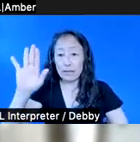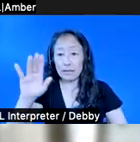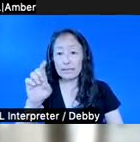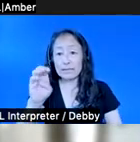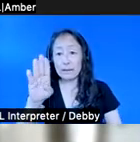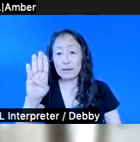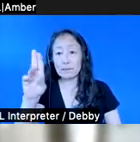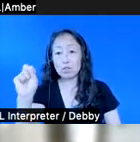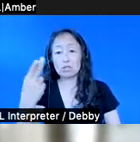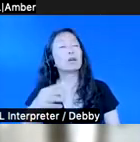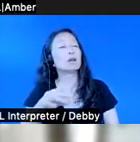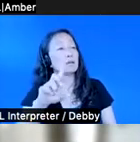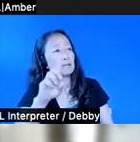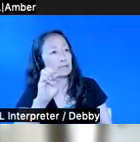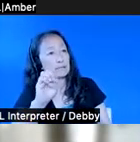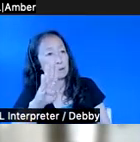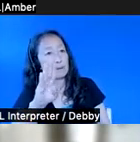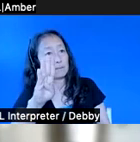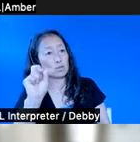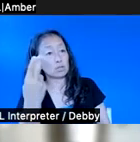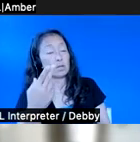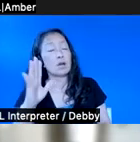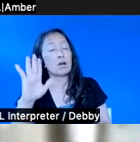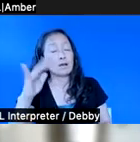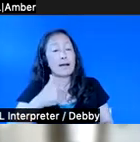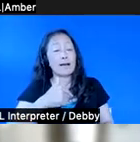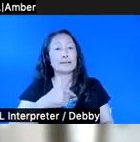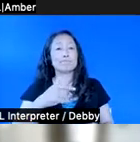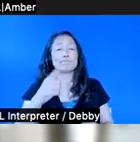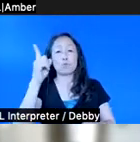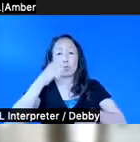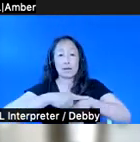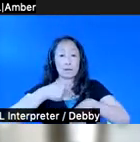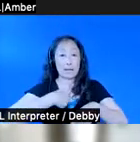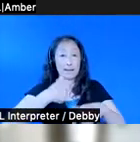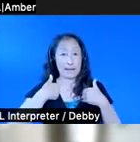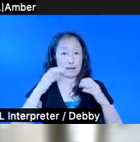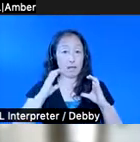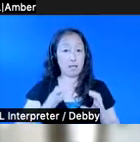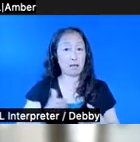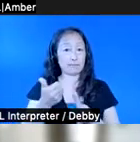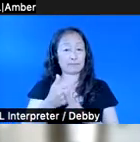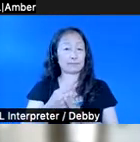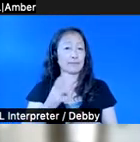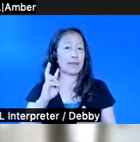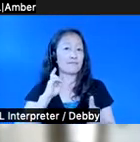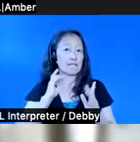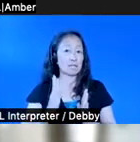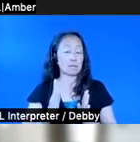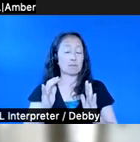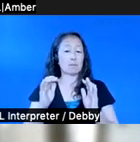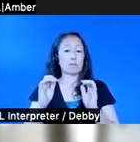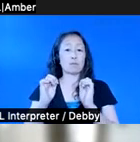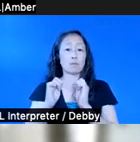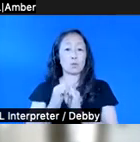Yeah, it's kind of around the same. I had a client one time that was a victim with one